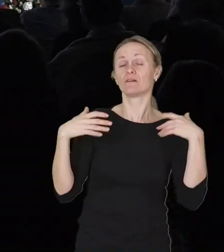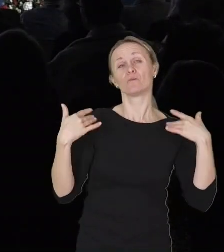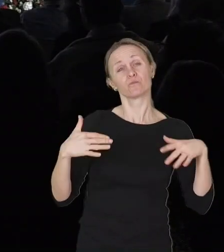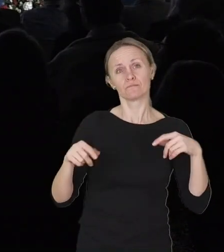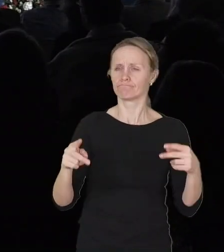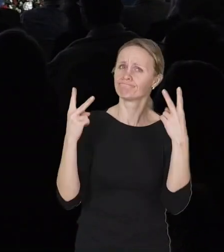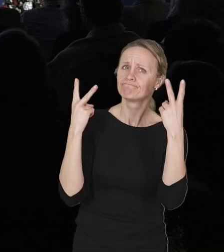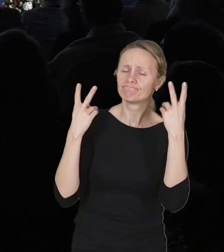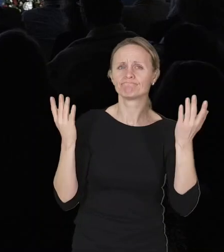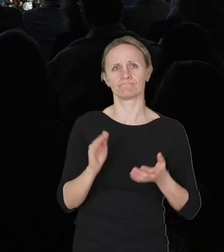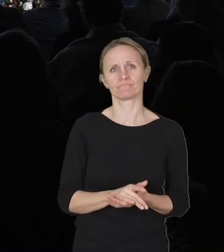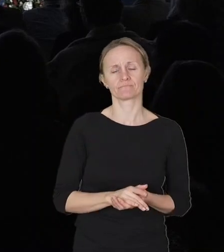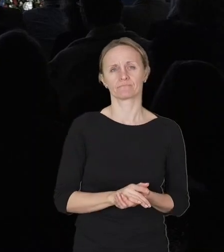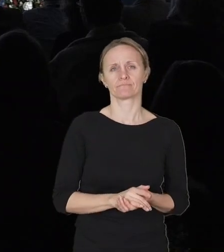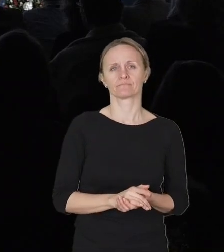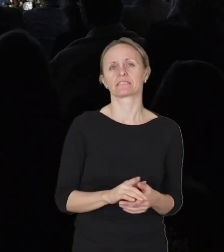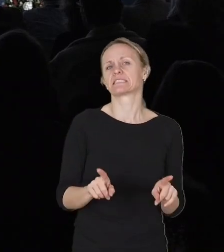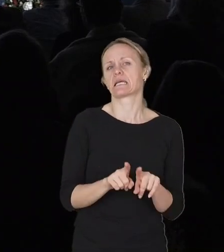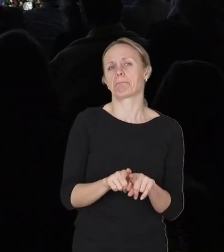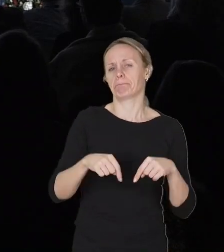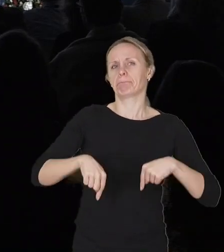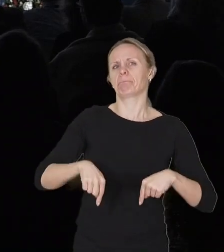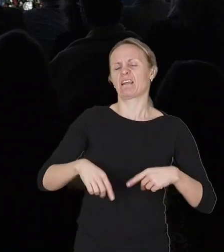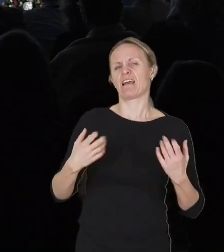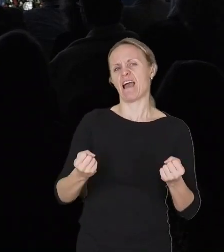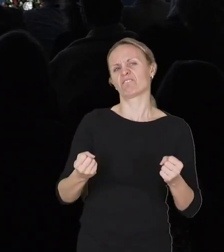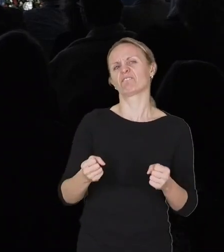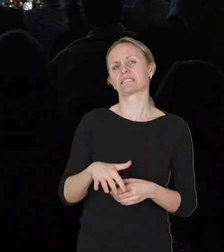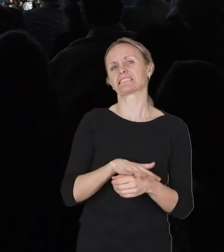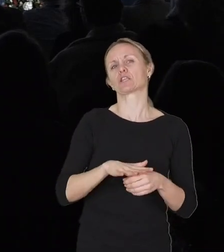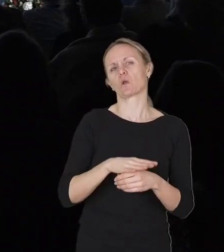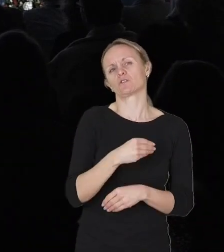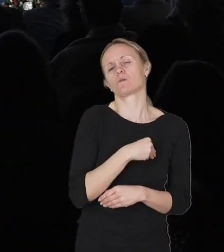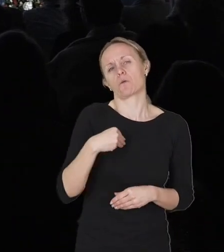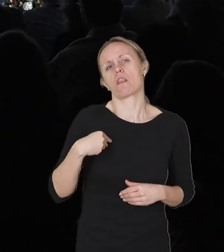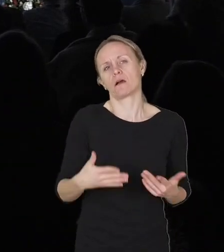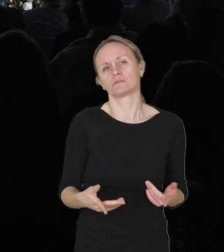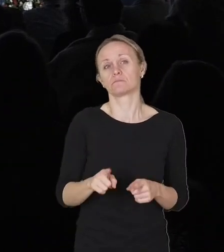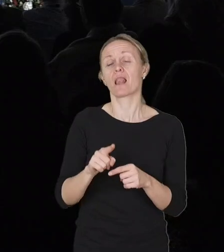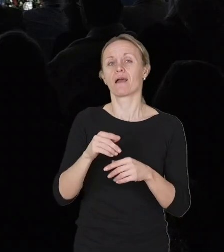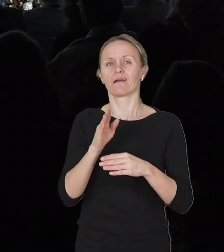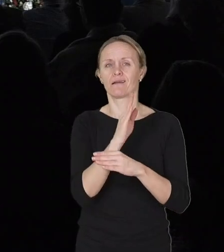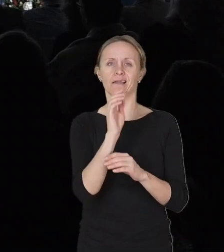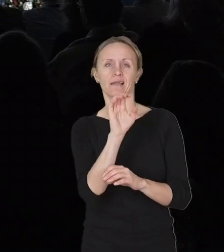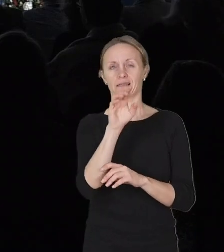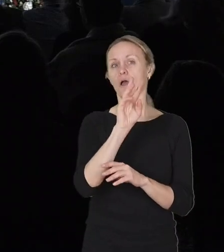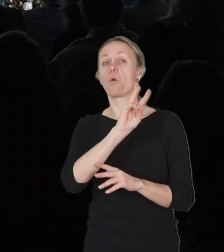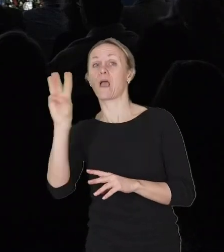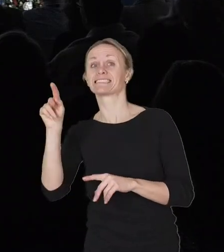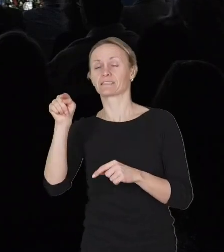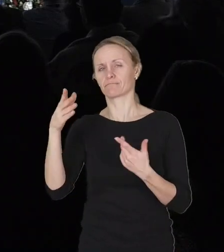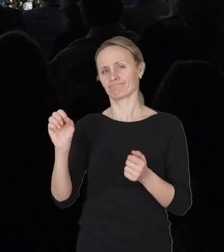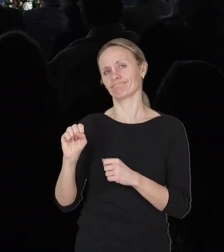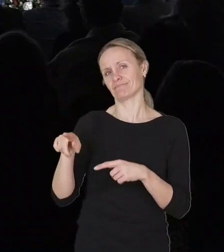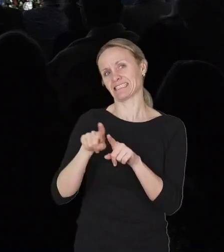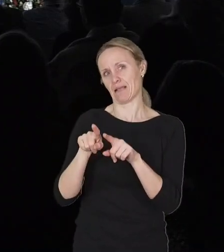of innovation that can come from this. So I think we should try to cherish possibilities and